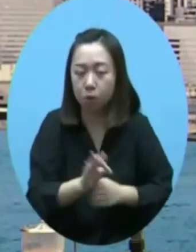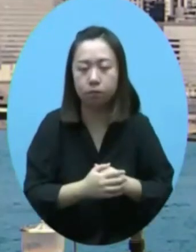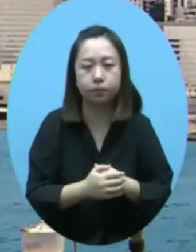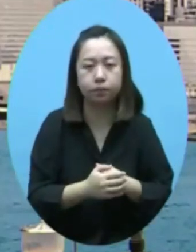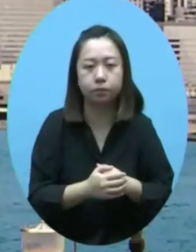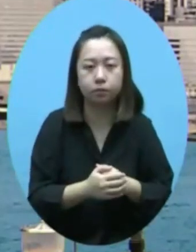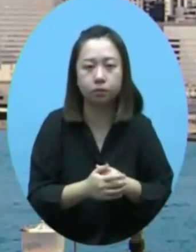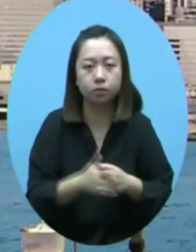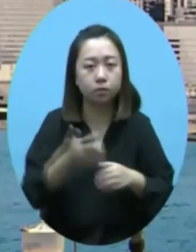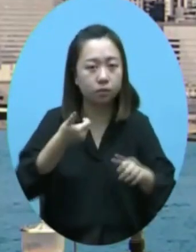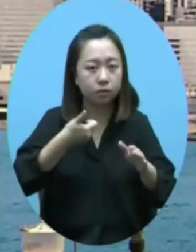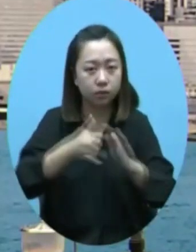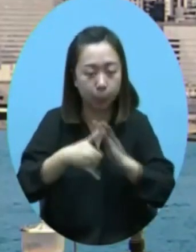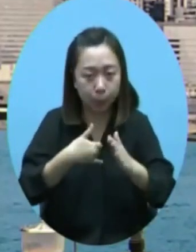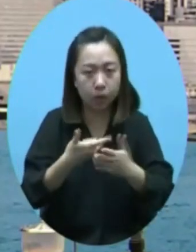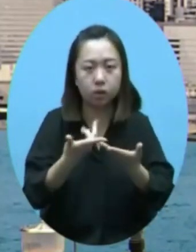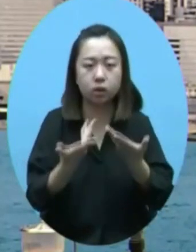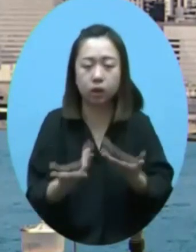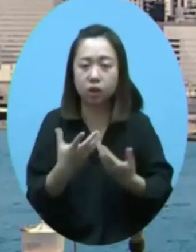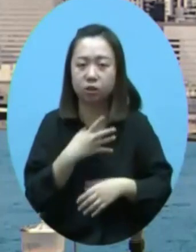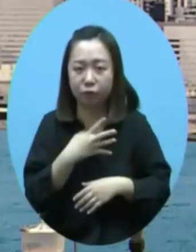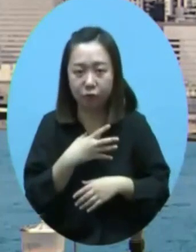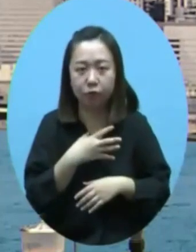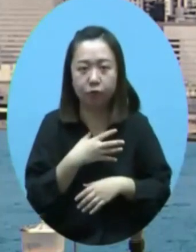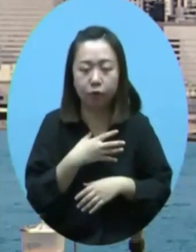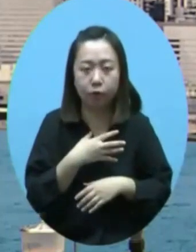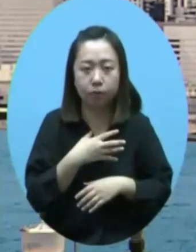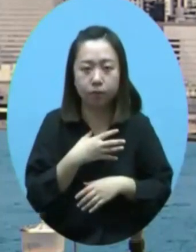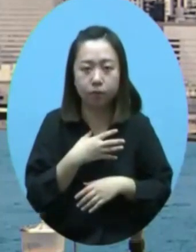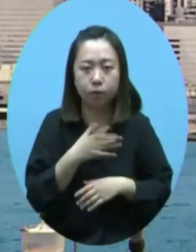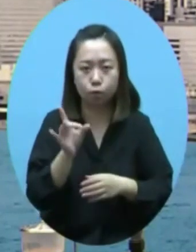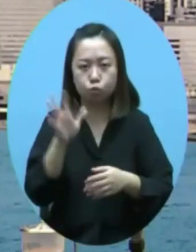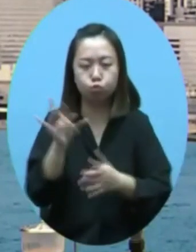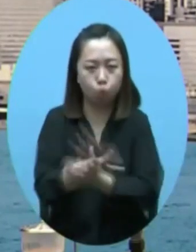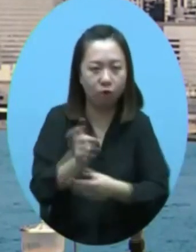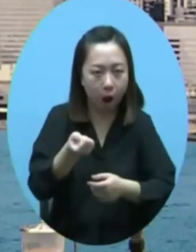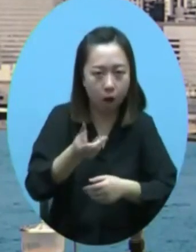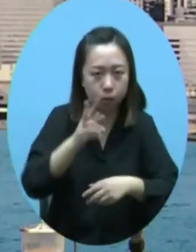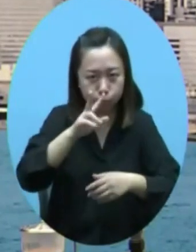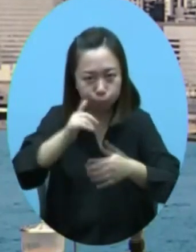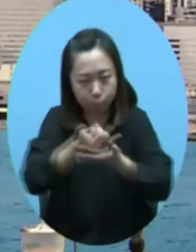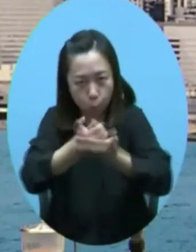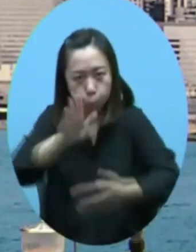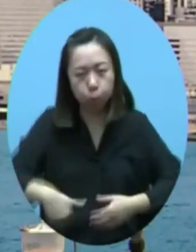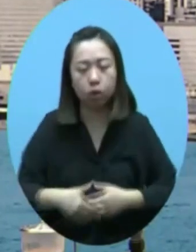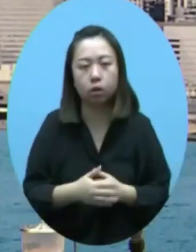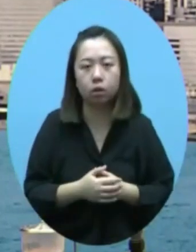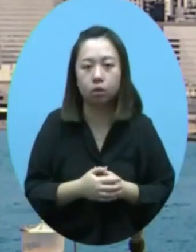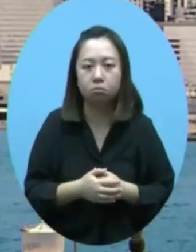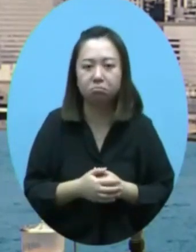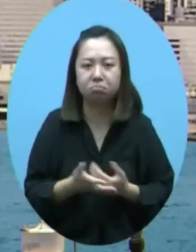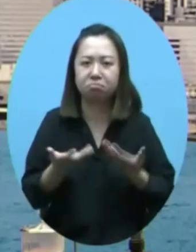are from the other COVID-19 cases. For the arrival in Hong Kong, we would go up for early